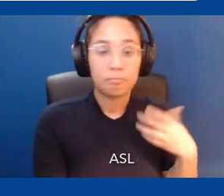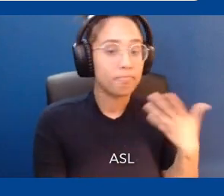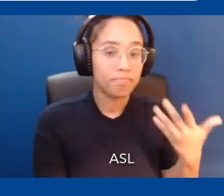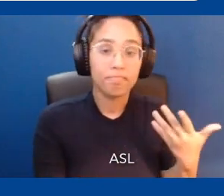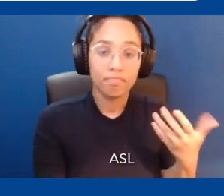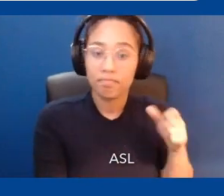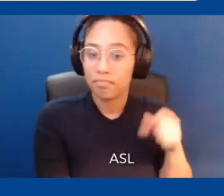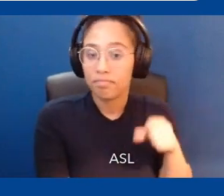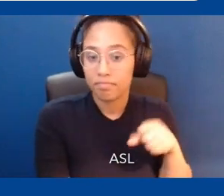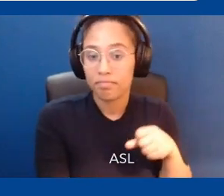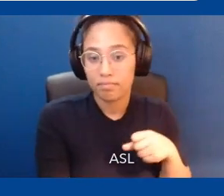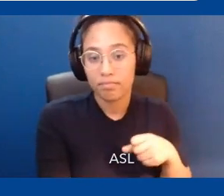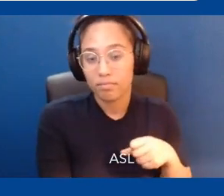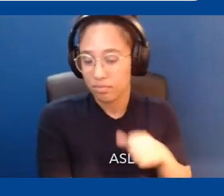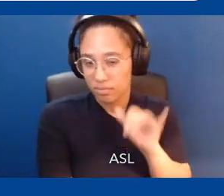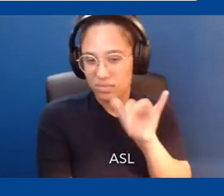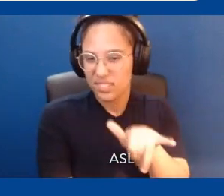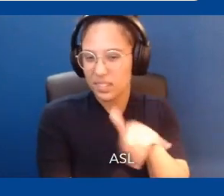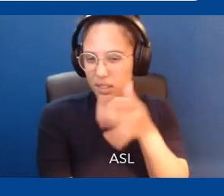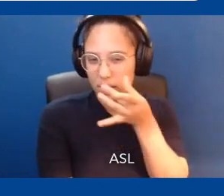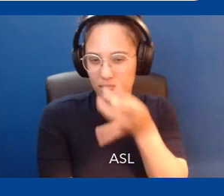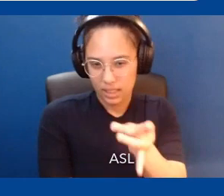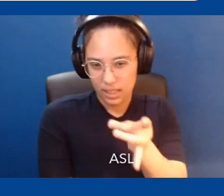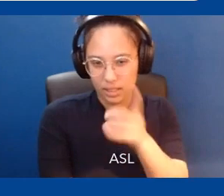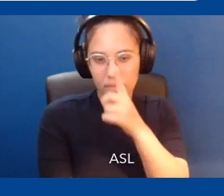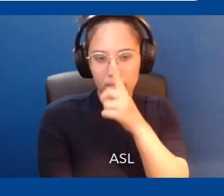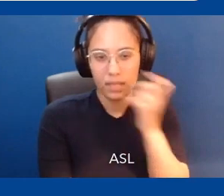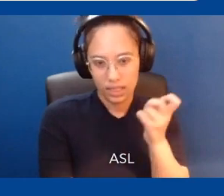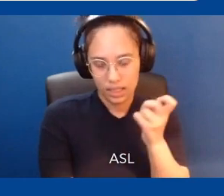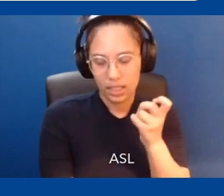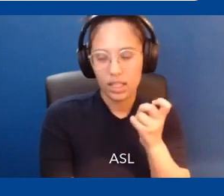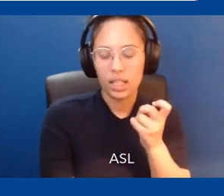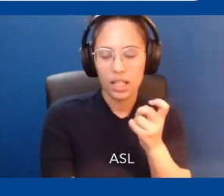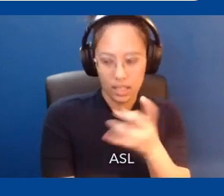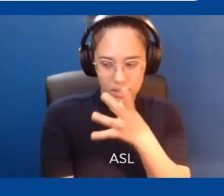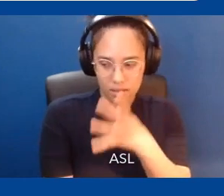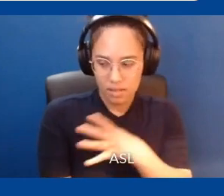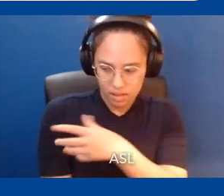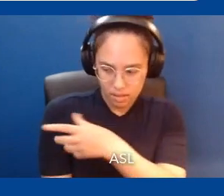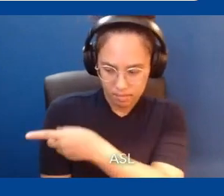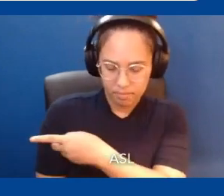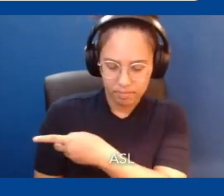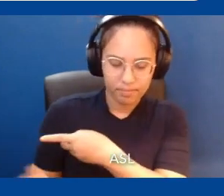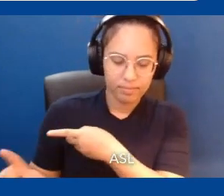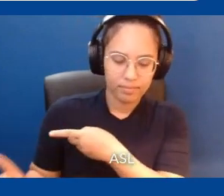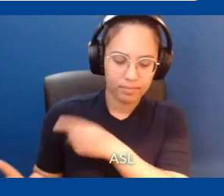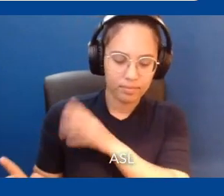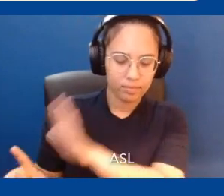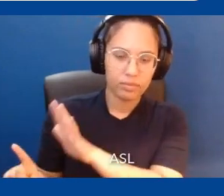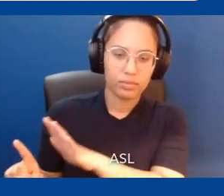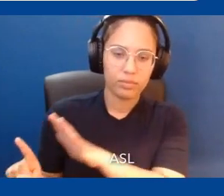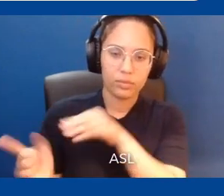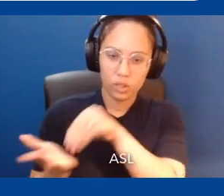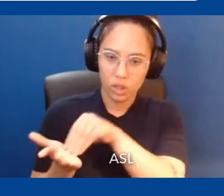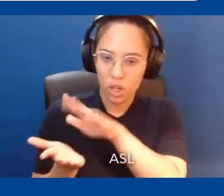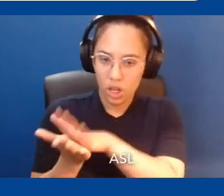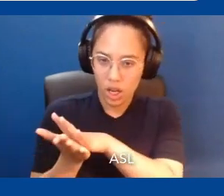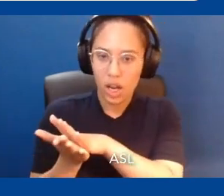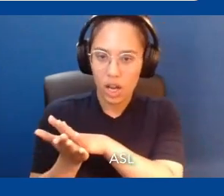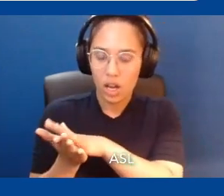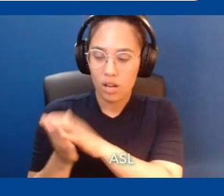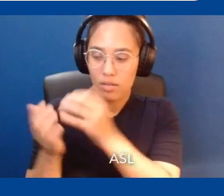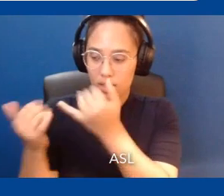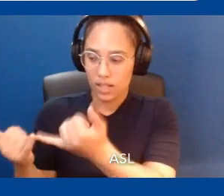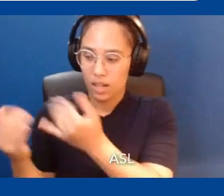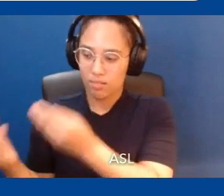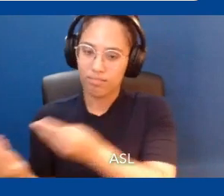so that was very interesting, because she could, like, her archive could dialogue with other trans people that